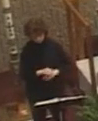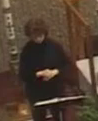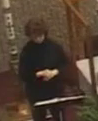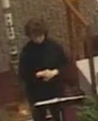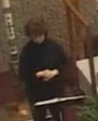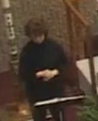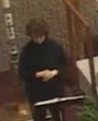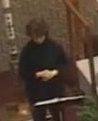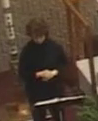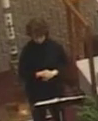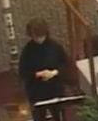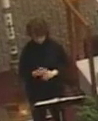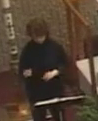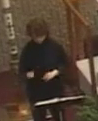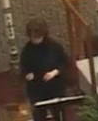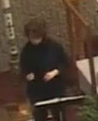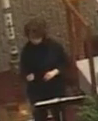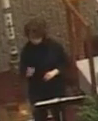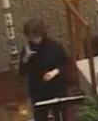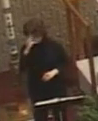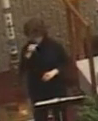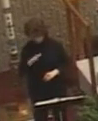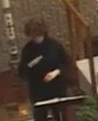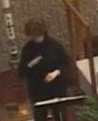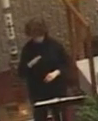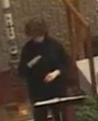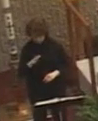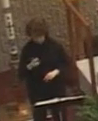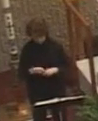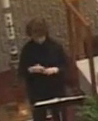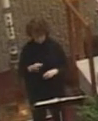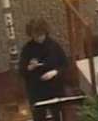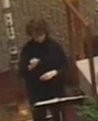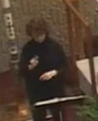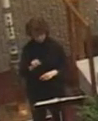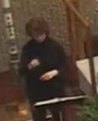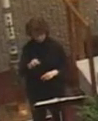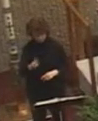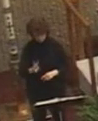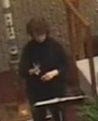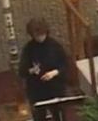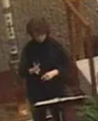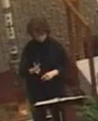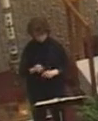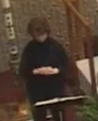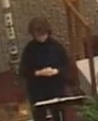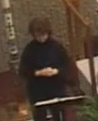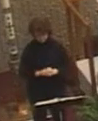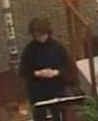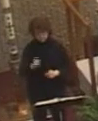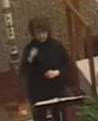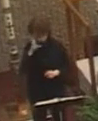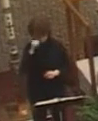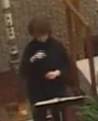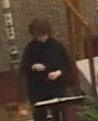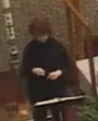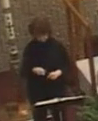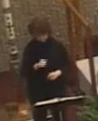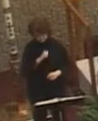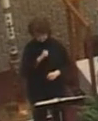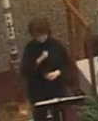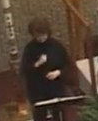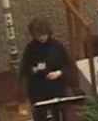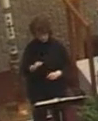in the afternoon. Andrew, the brother of Simon Peter, was one of the two who heard John and